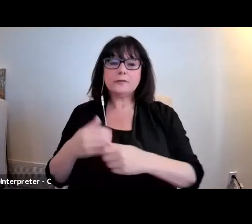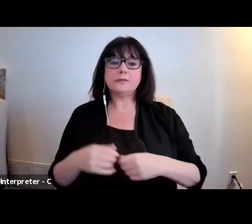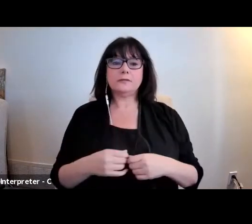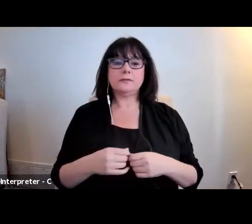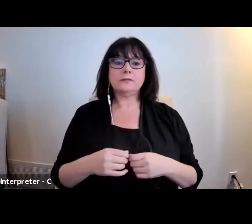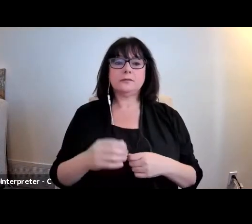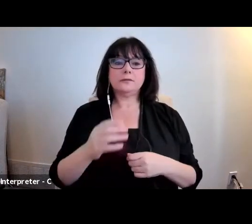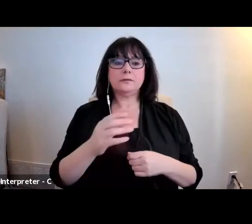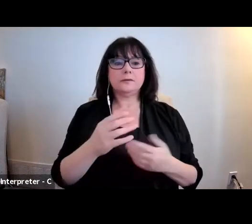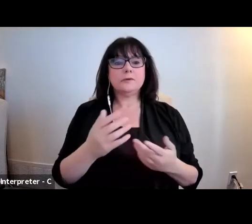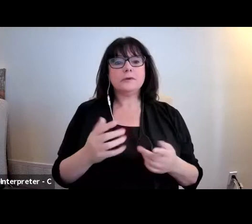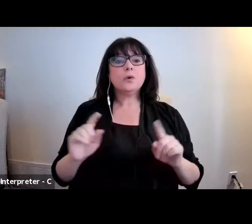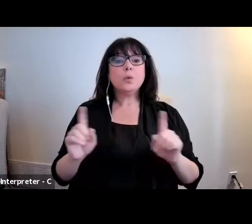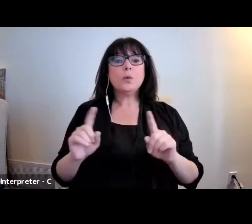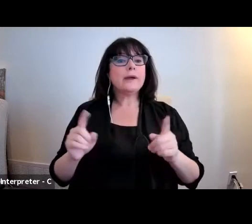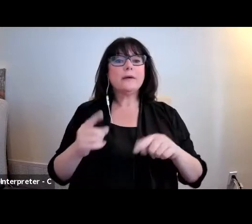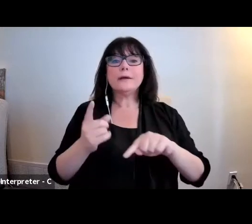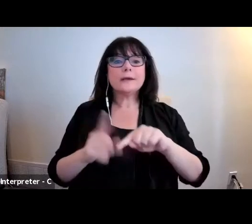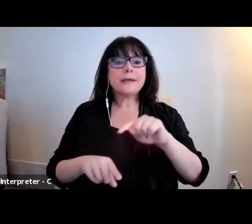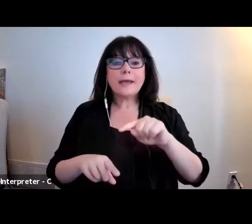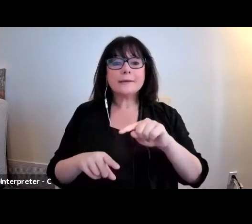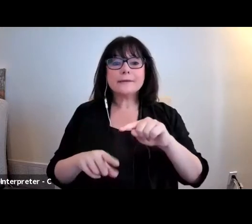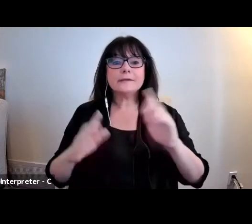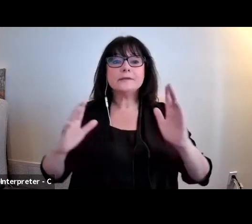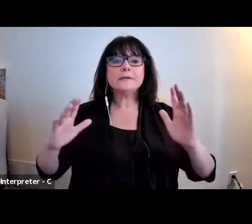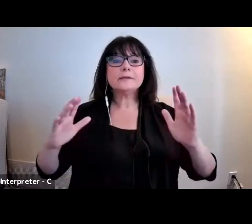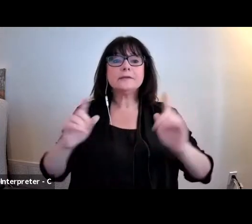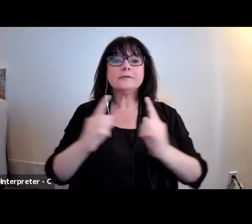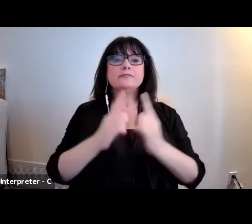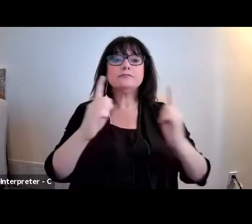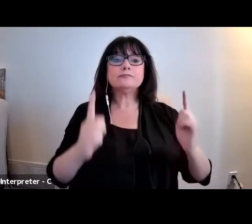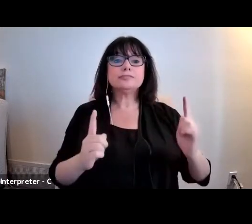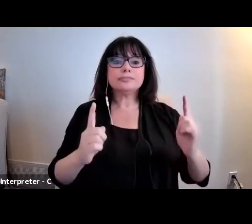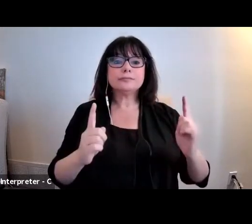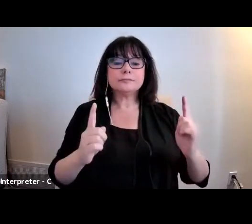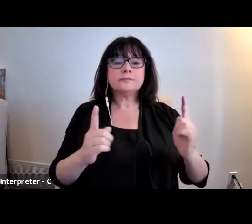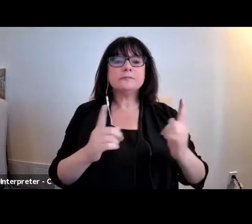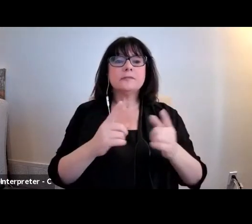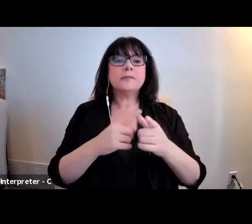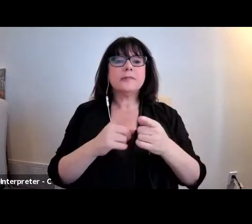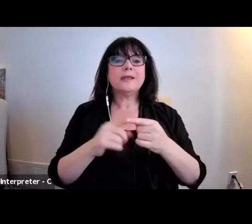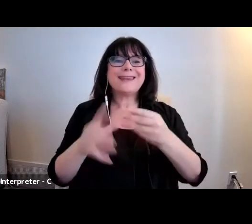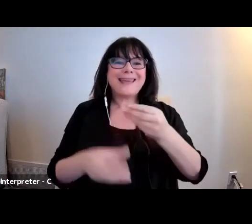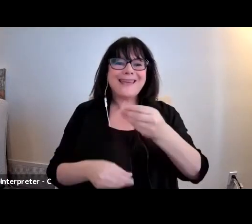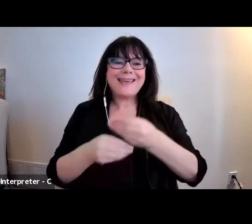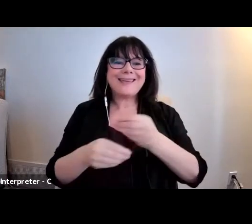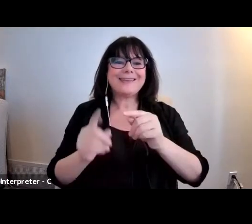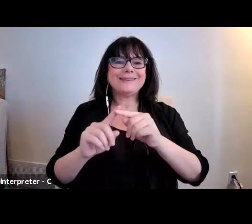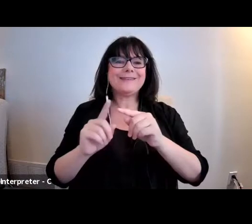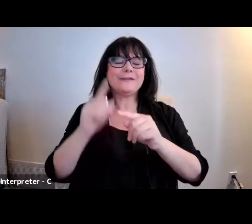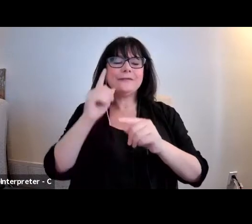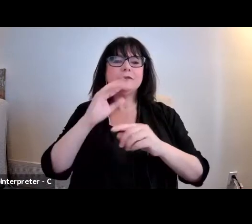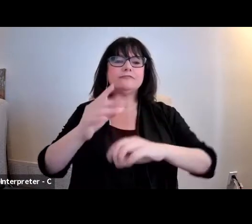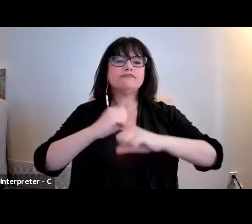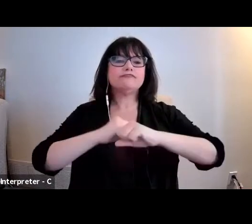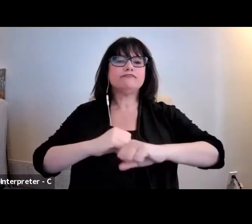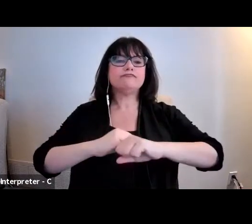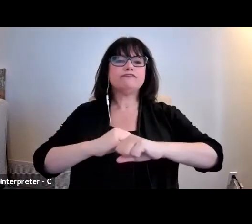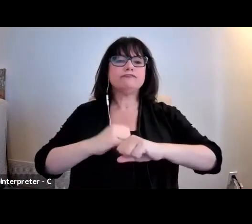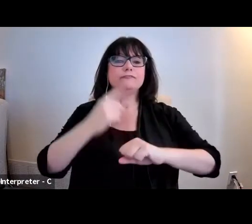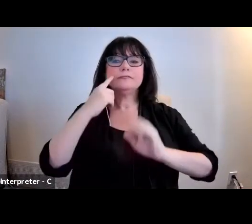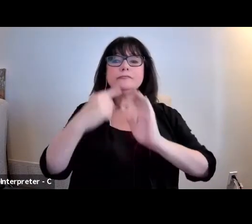be feasible, additional protective measures have to be put in place, such as plexiglass barriers, as an